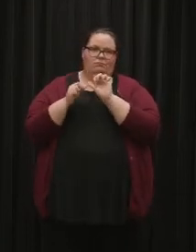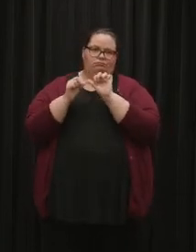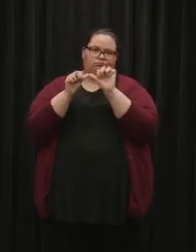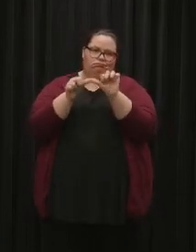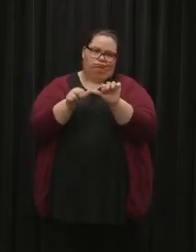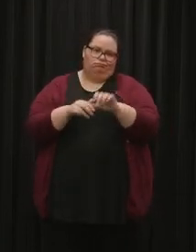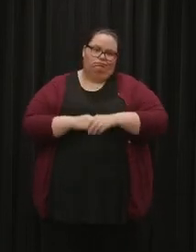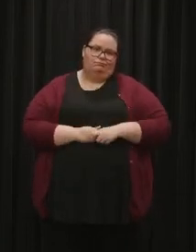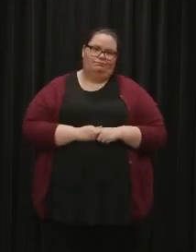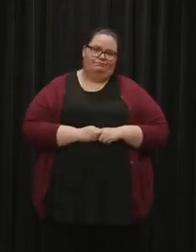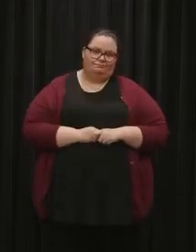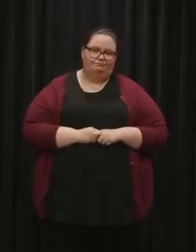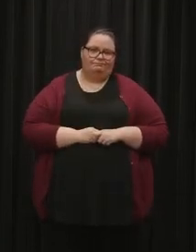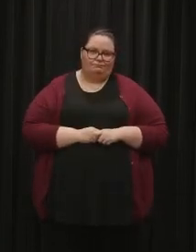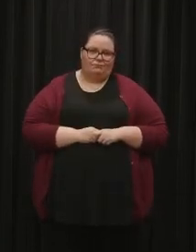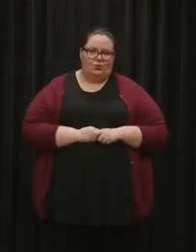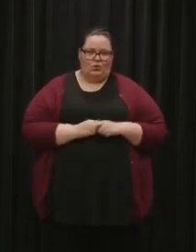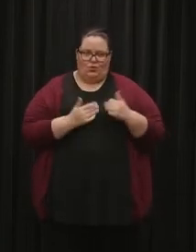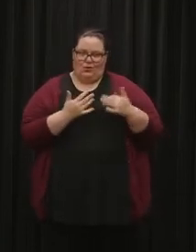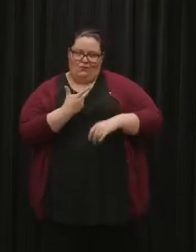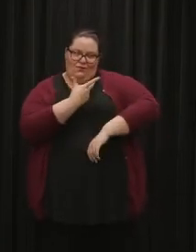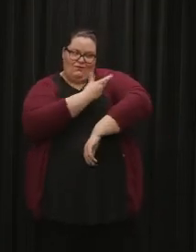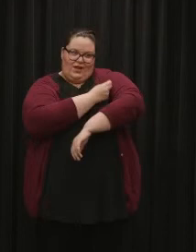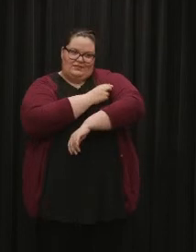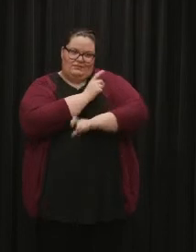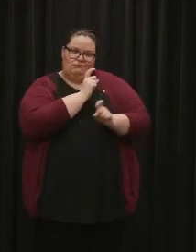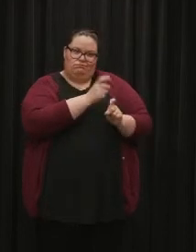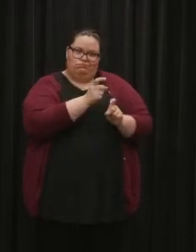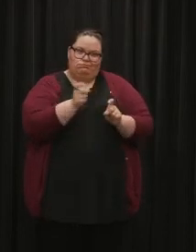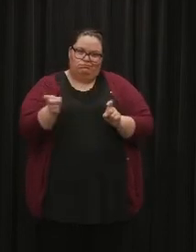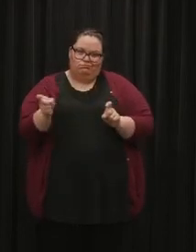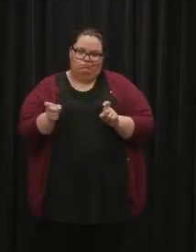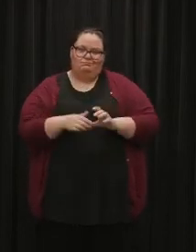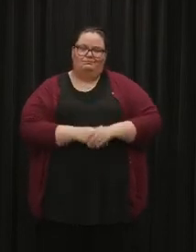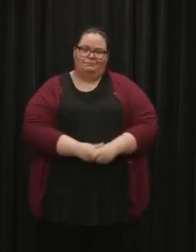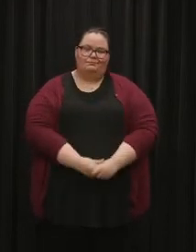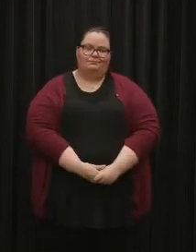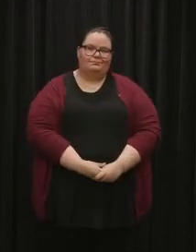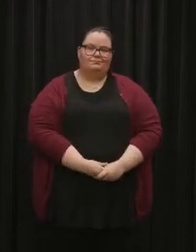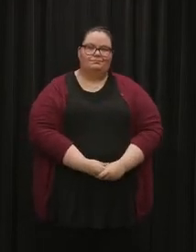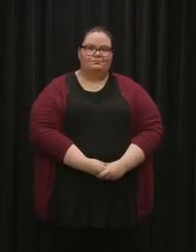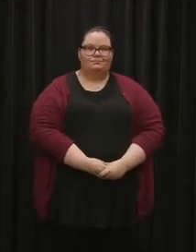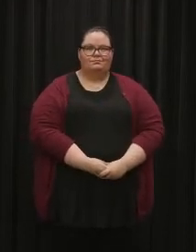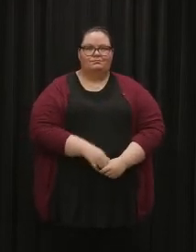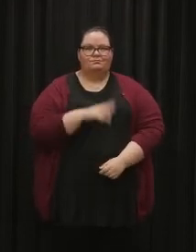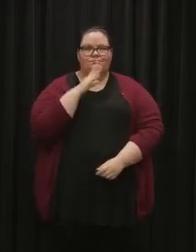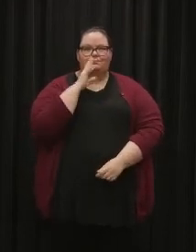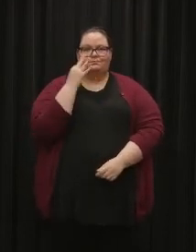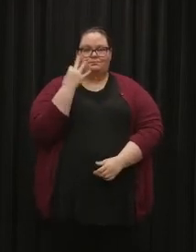and follow the rules as our vaccine rollout continues. Continuez à faire des